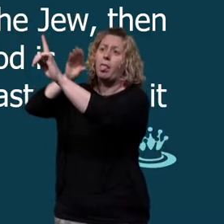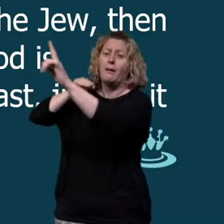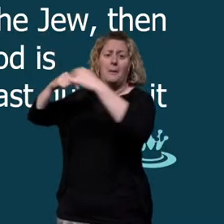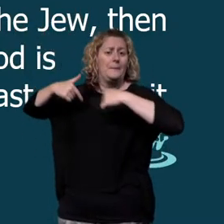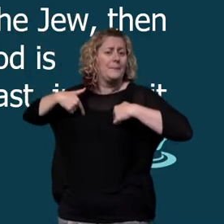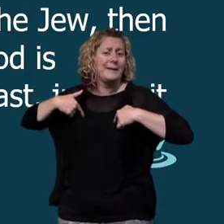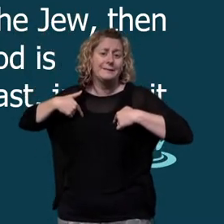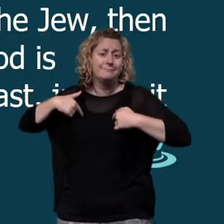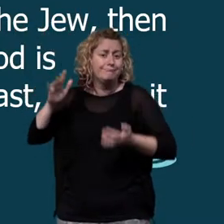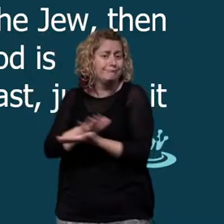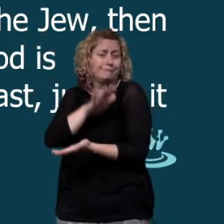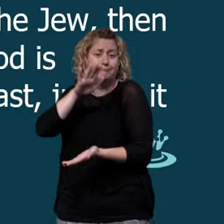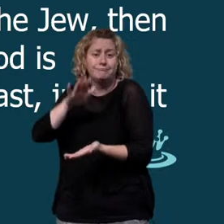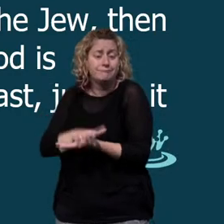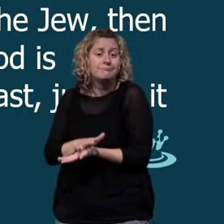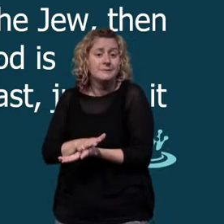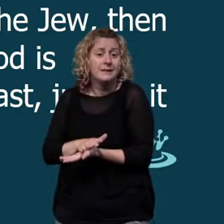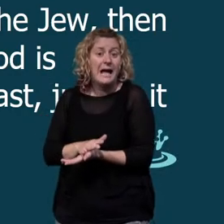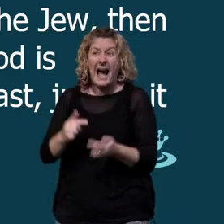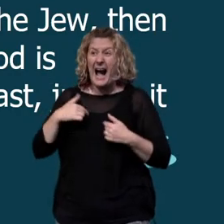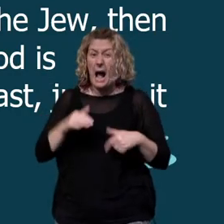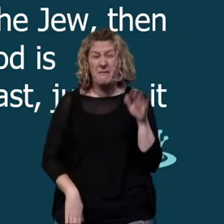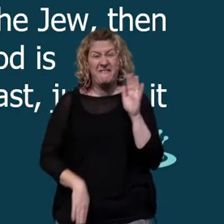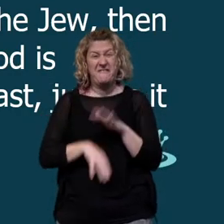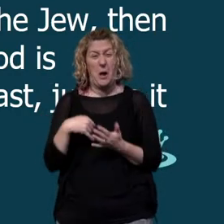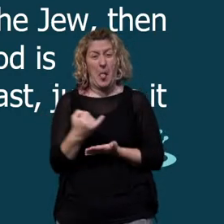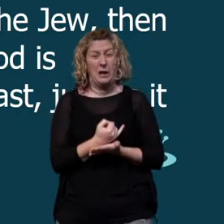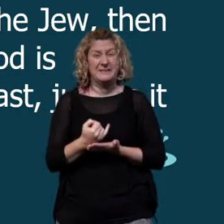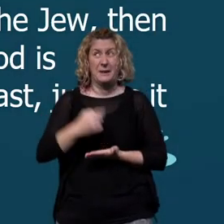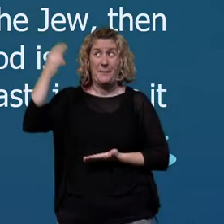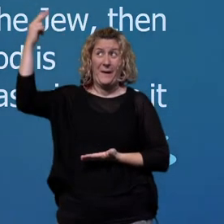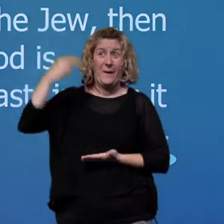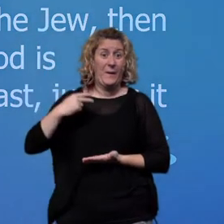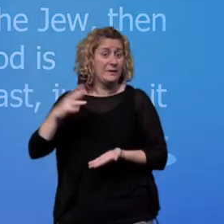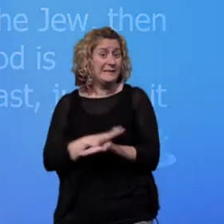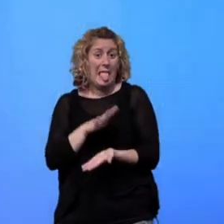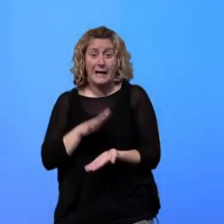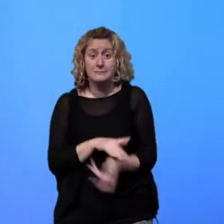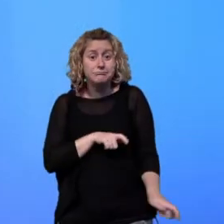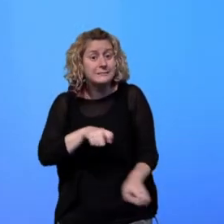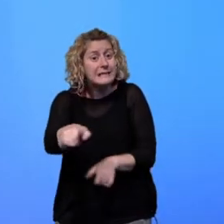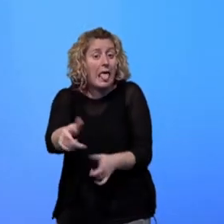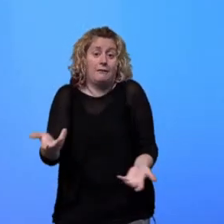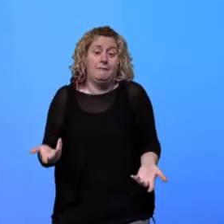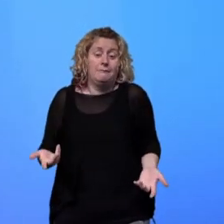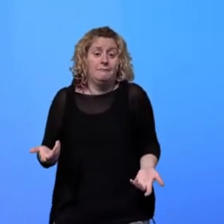and I'm so full of sin, but God's delighted with me. I just can't believe it.